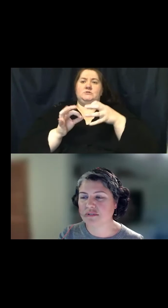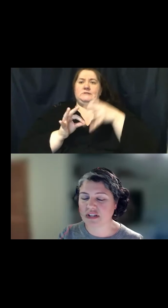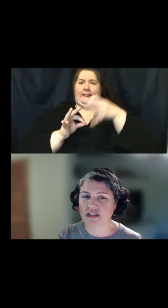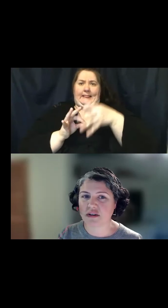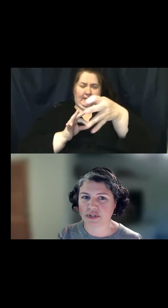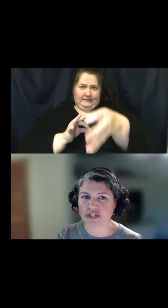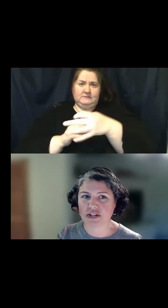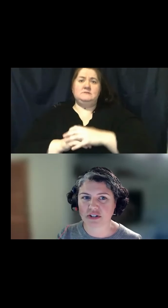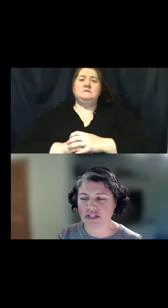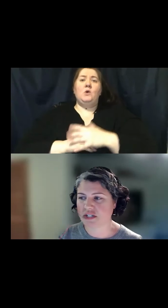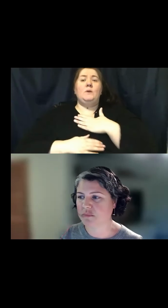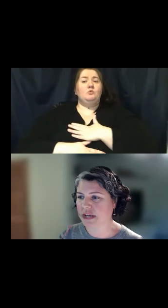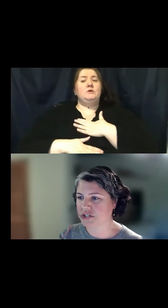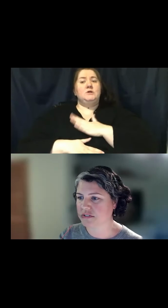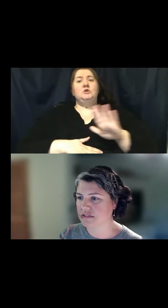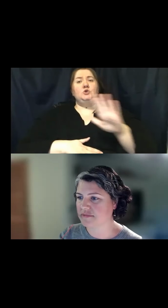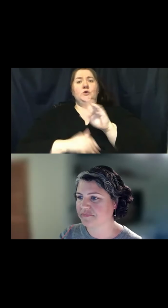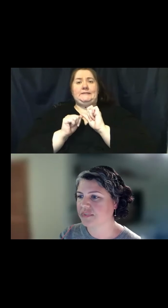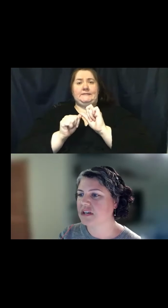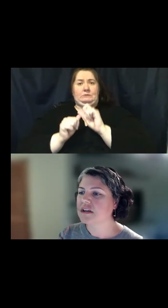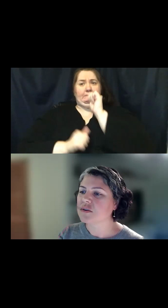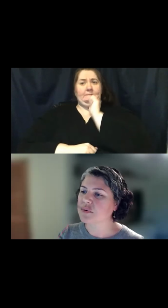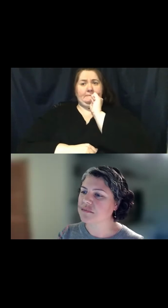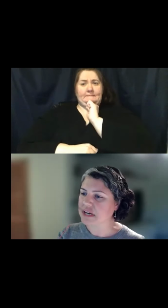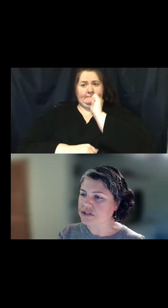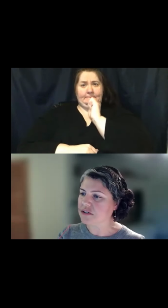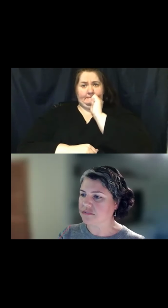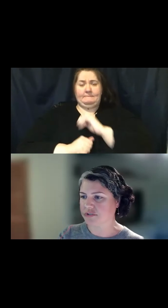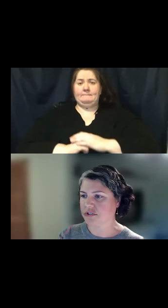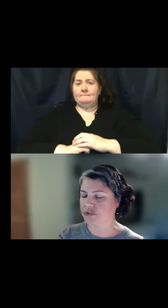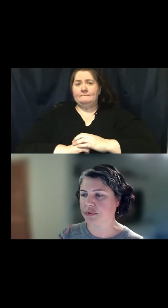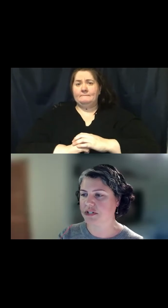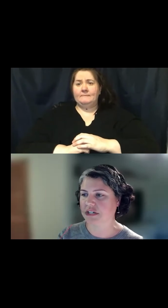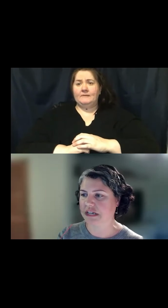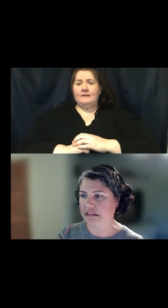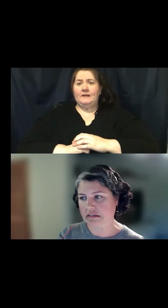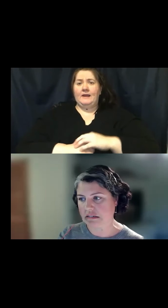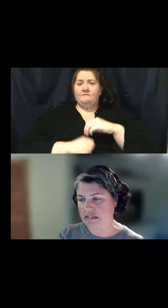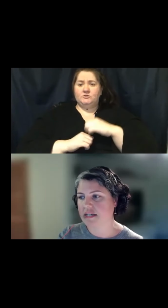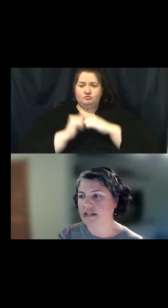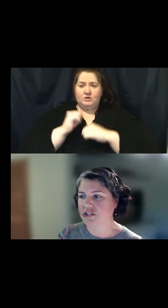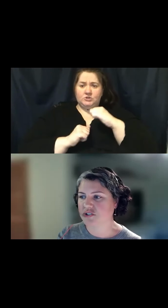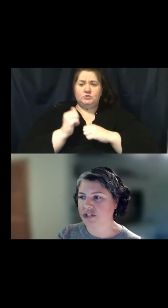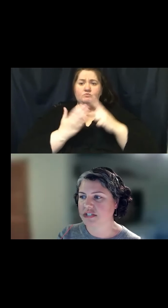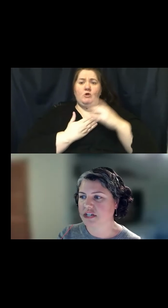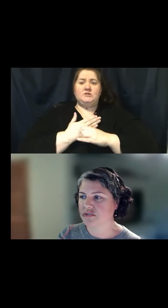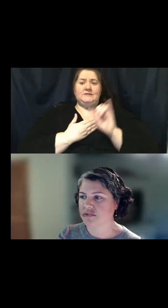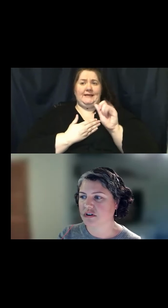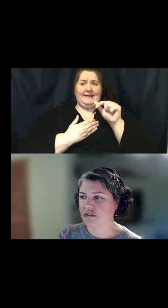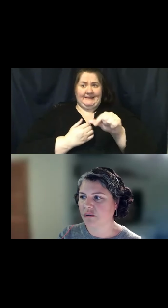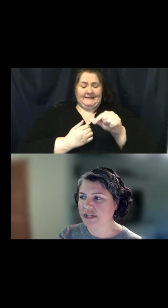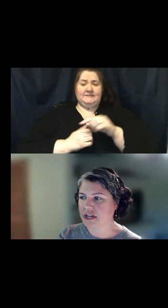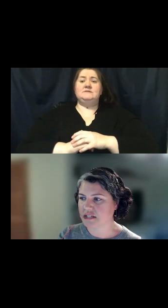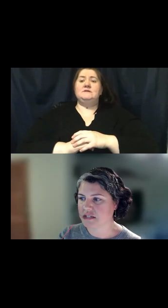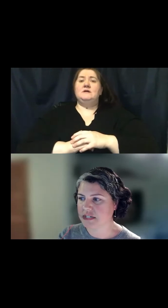do greatly appreciate your continued patience. With a major infrastructure project like this, construction schedules